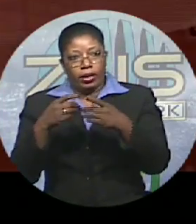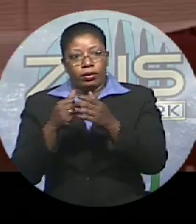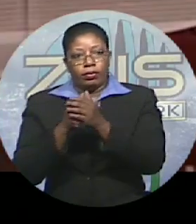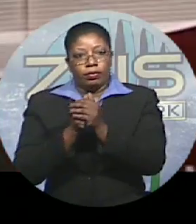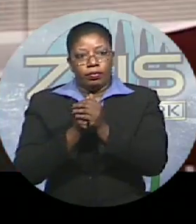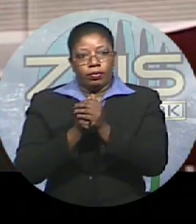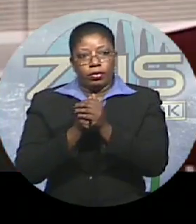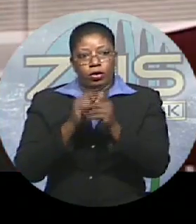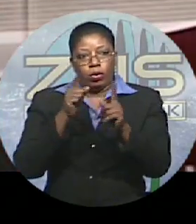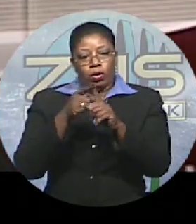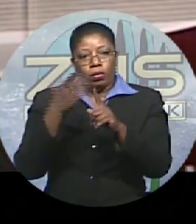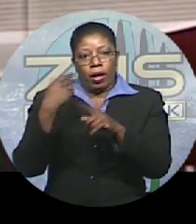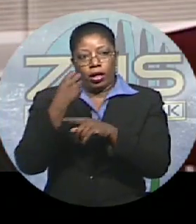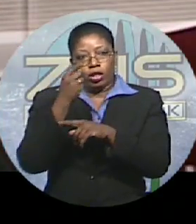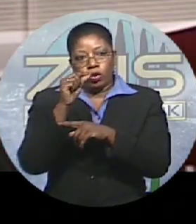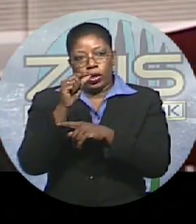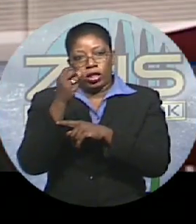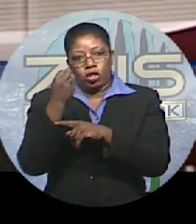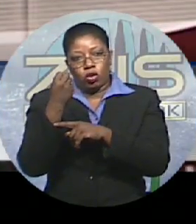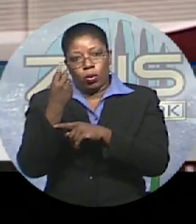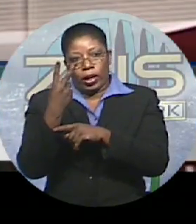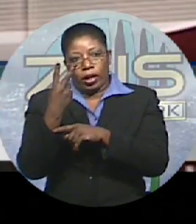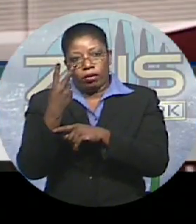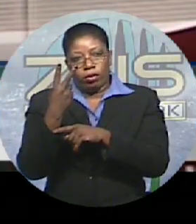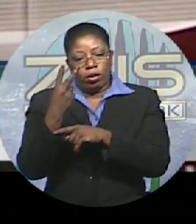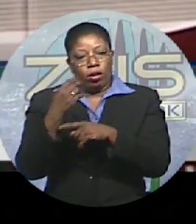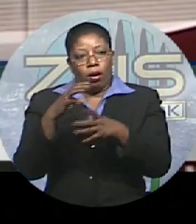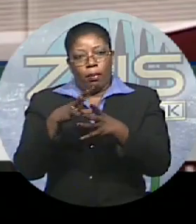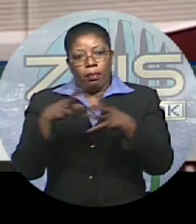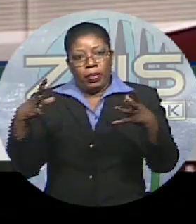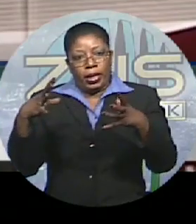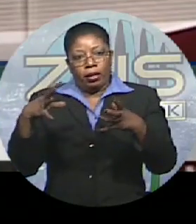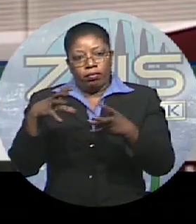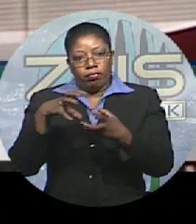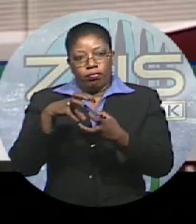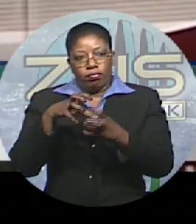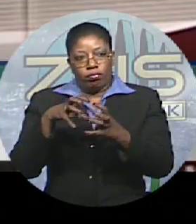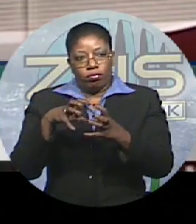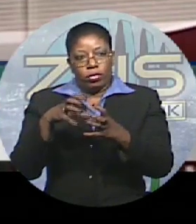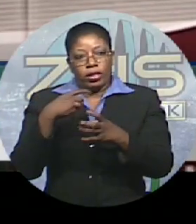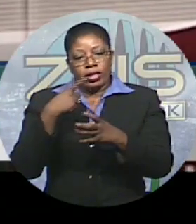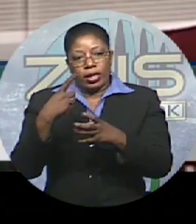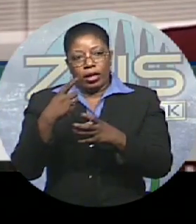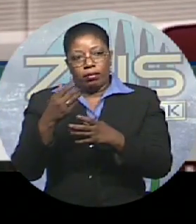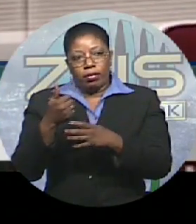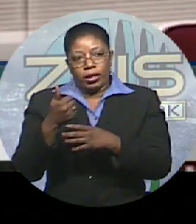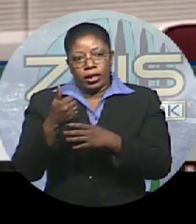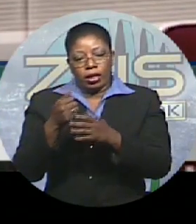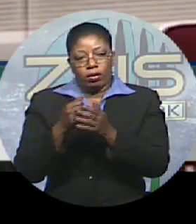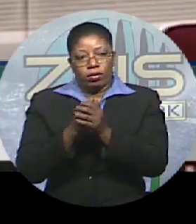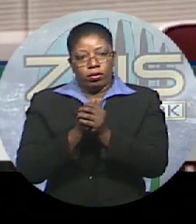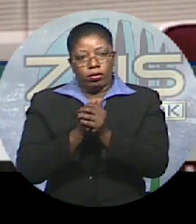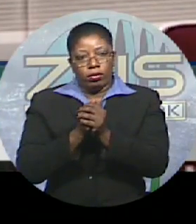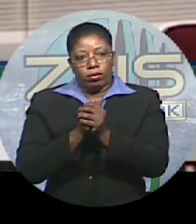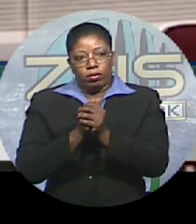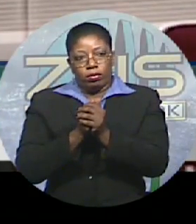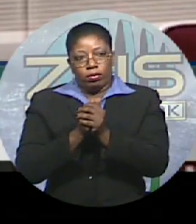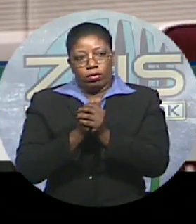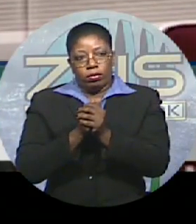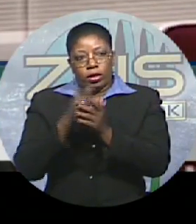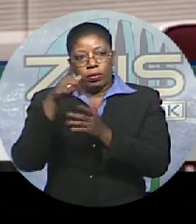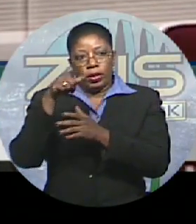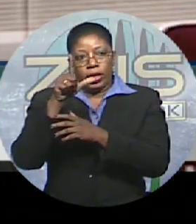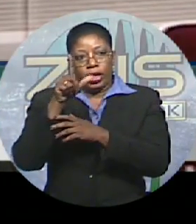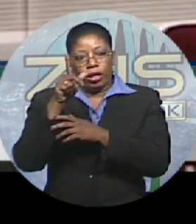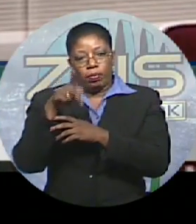Where we were in 2012 was in a mess, a hot mess, if I do say so myself. In the